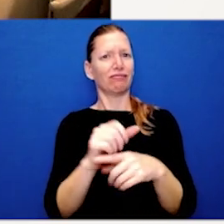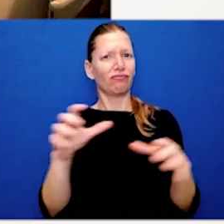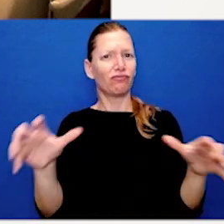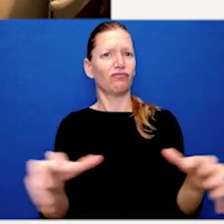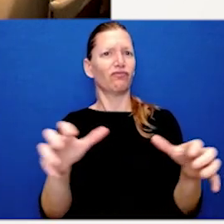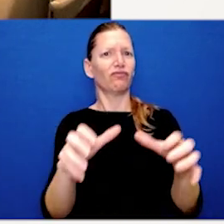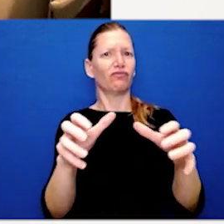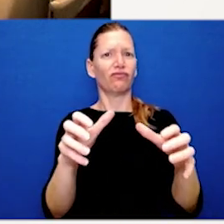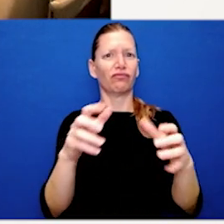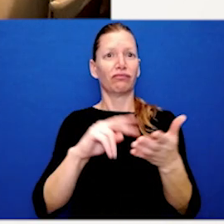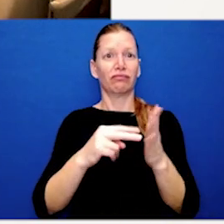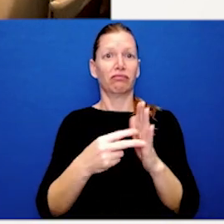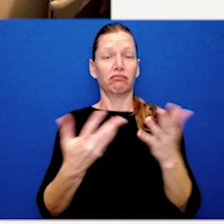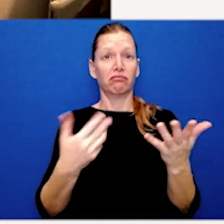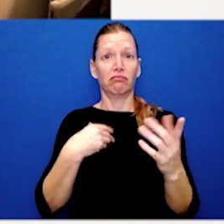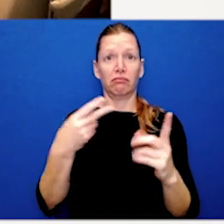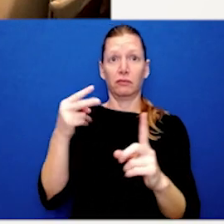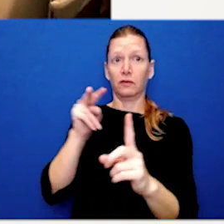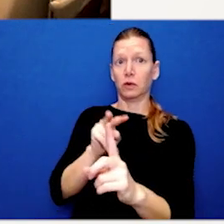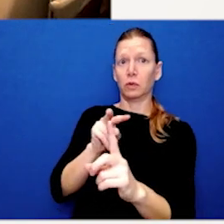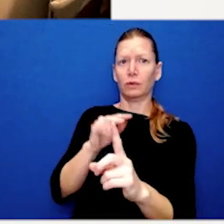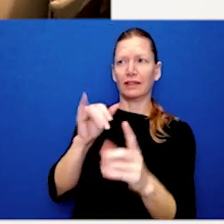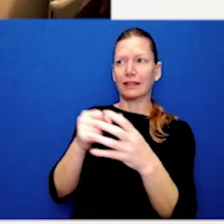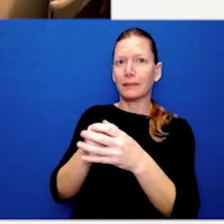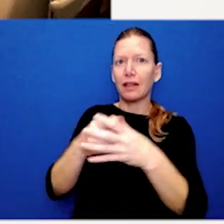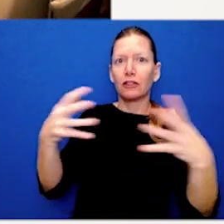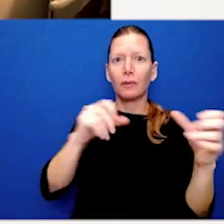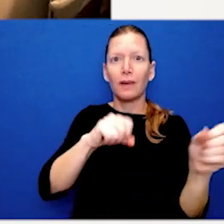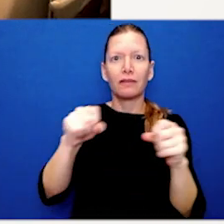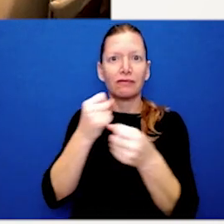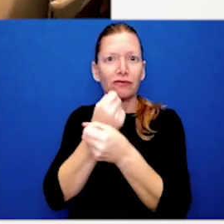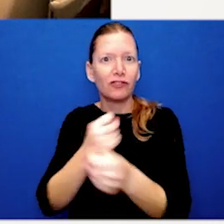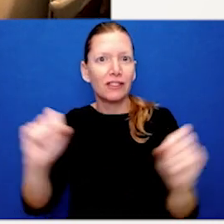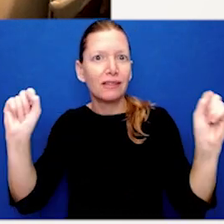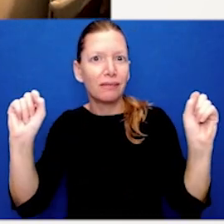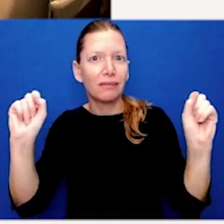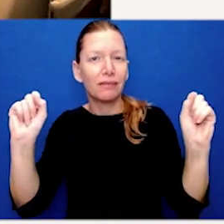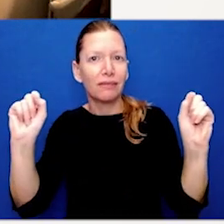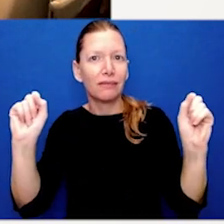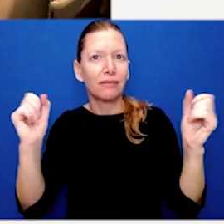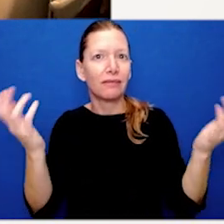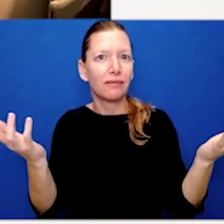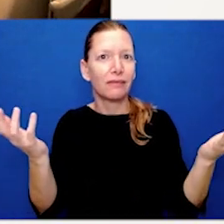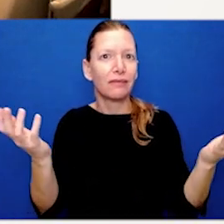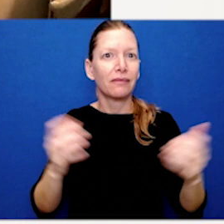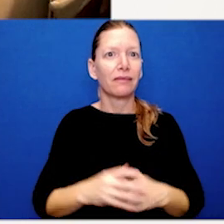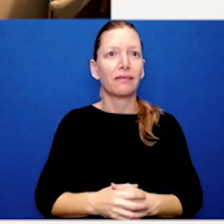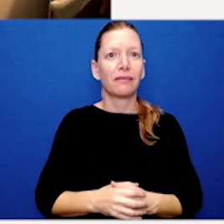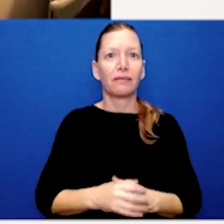poetry as a practice should mean, in my view, is an expansion of the possibility of